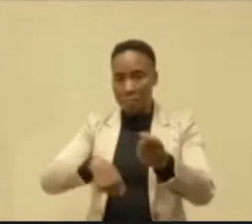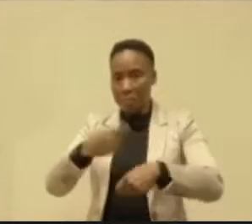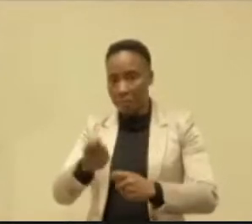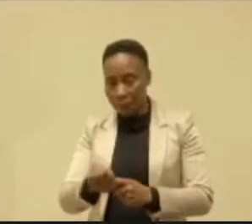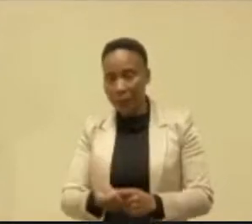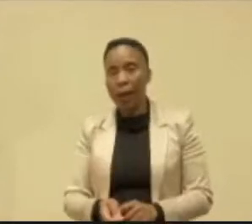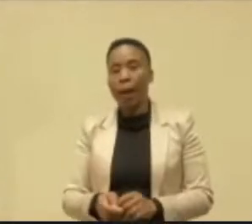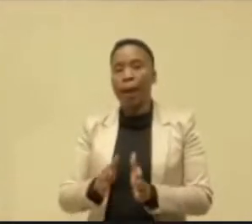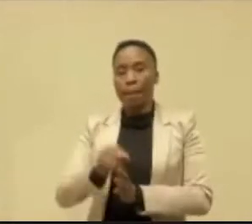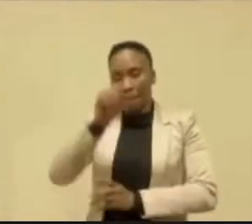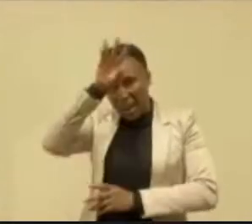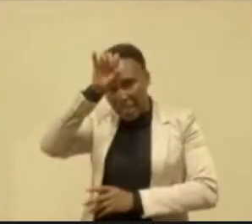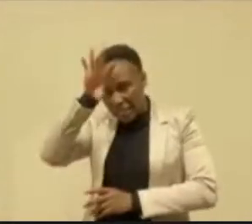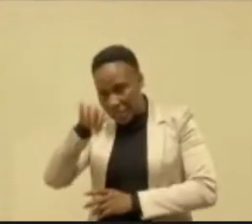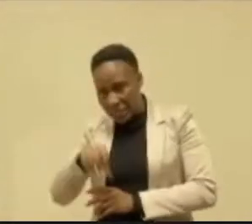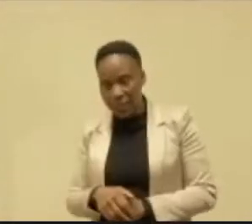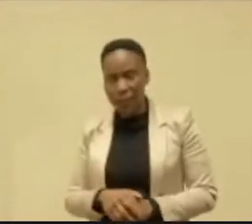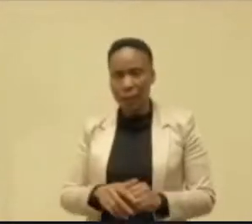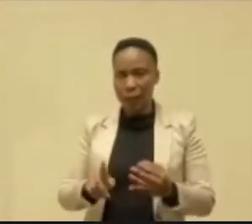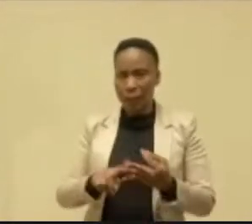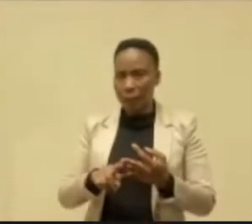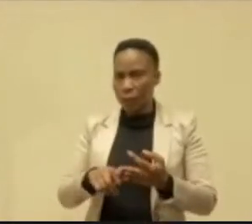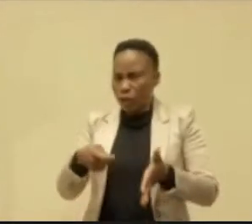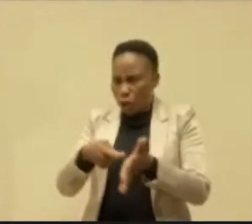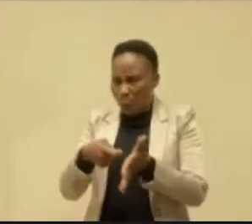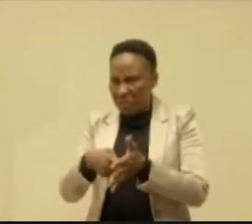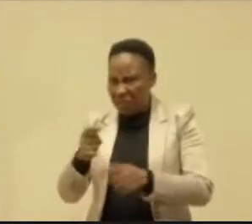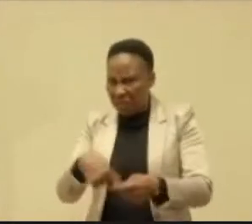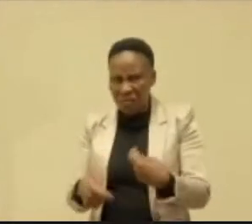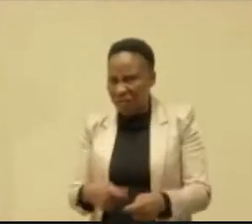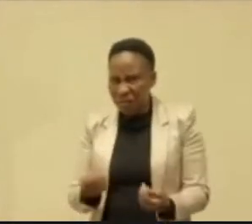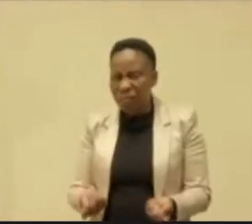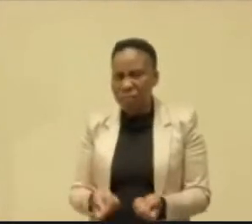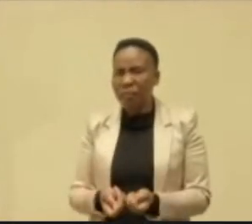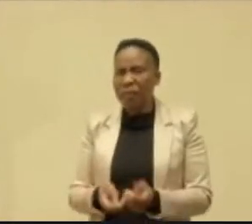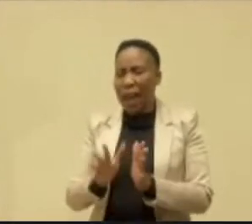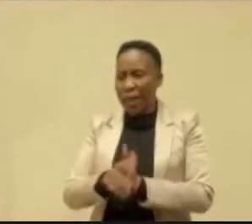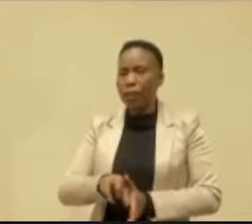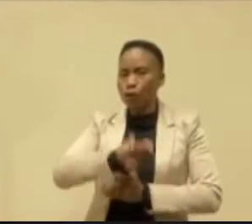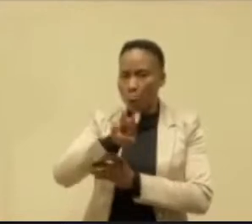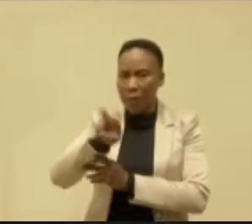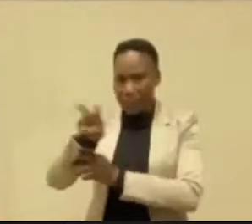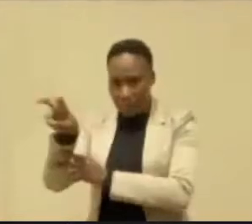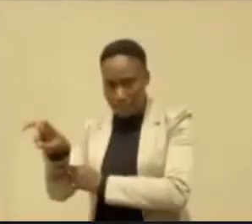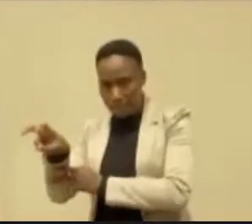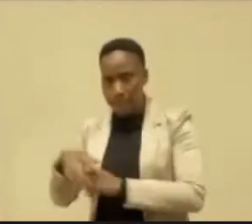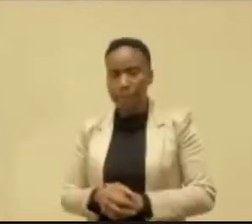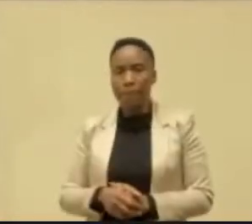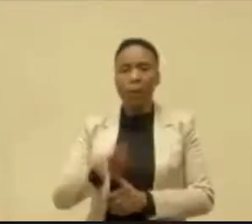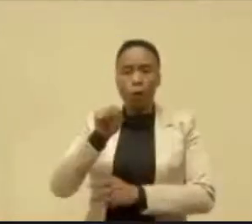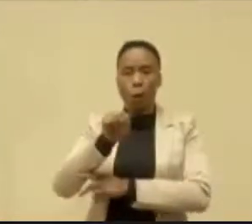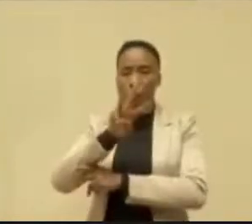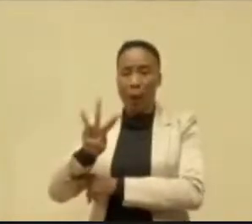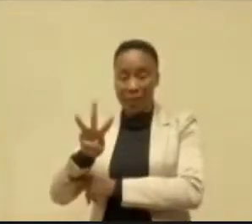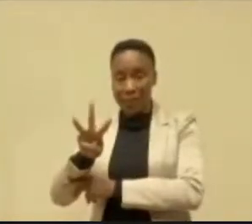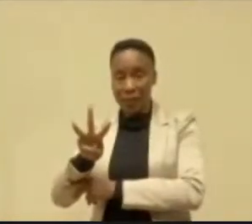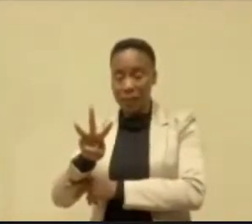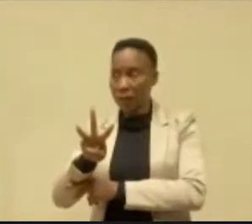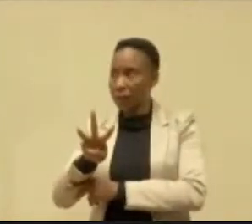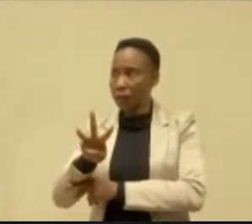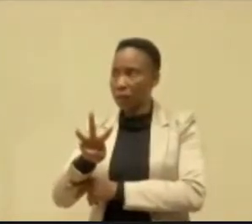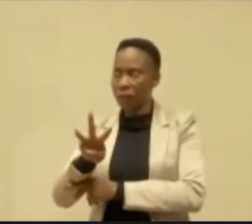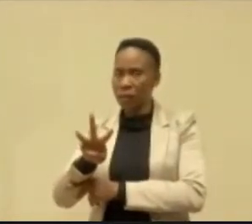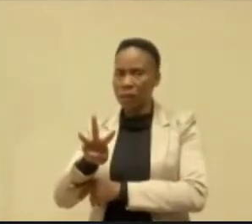beneficiation retail and tourism the northwest economic recovery and implementation